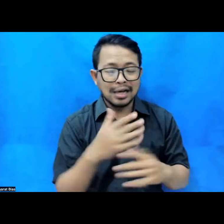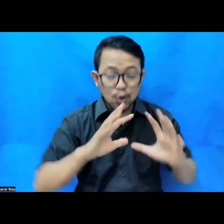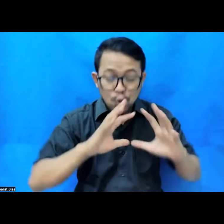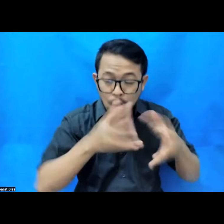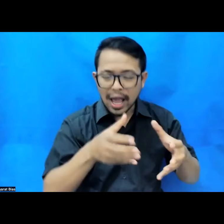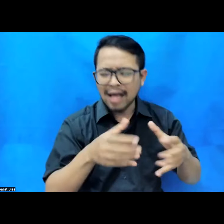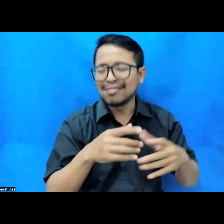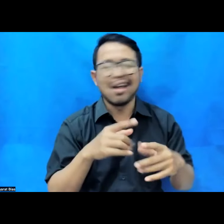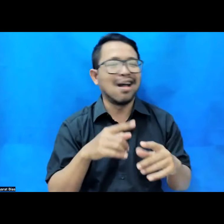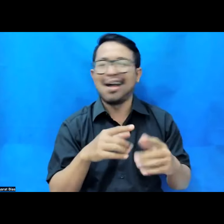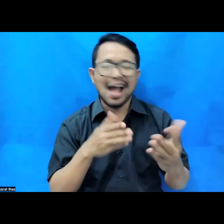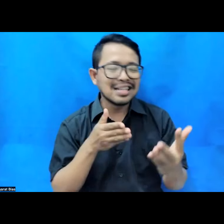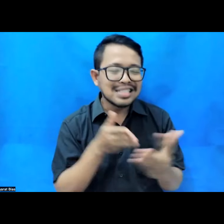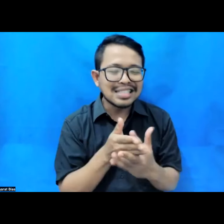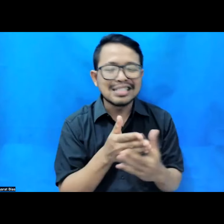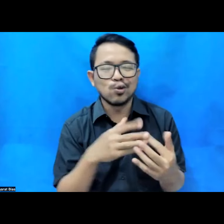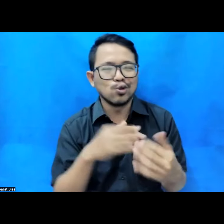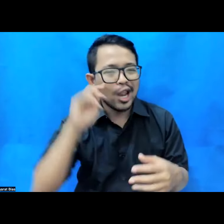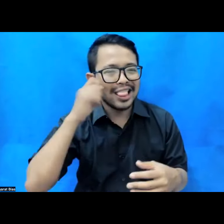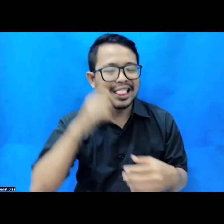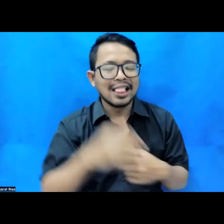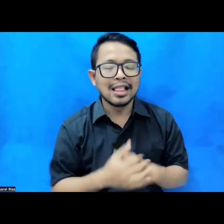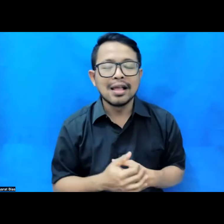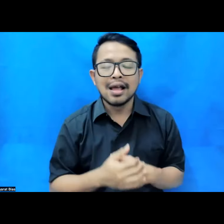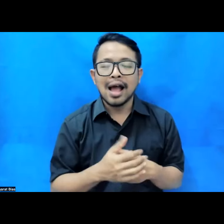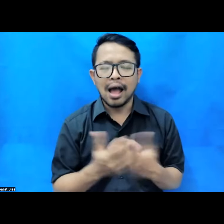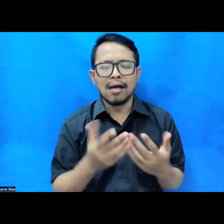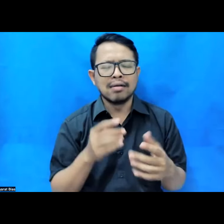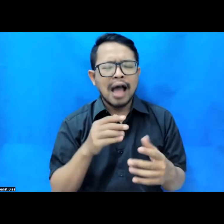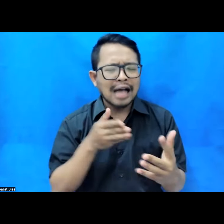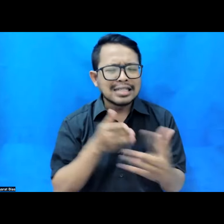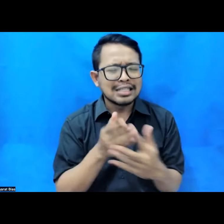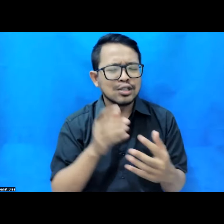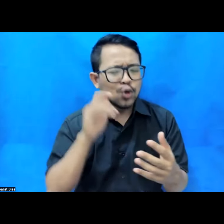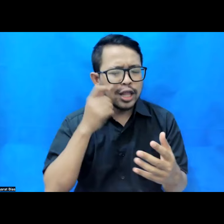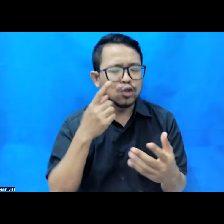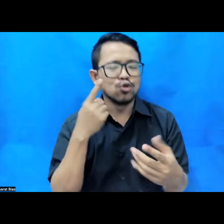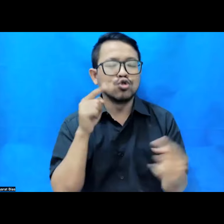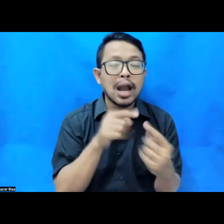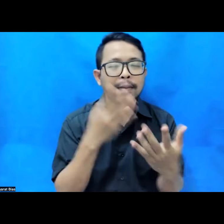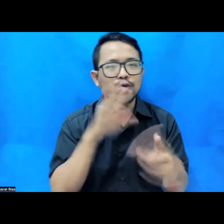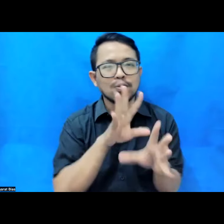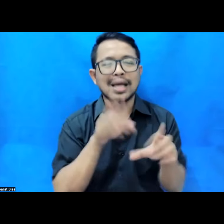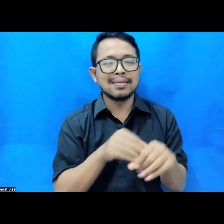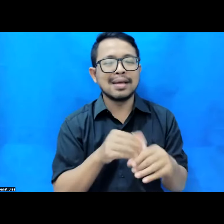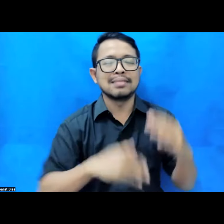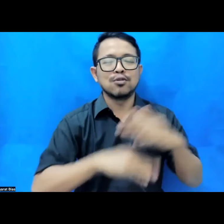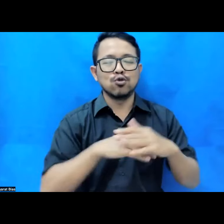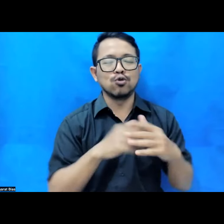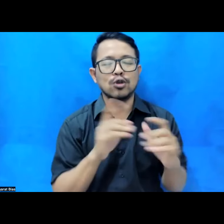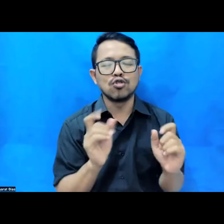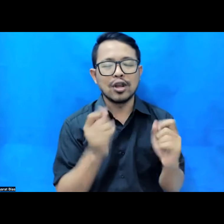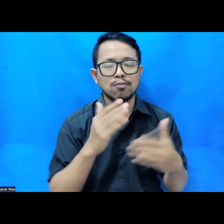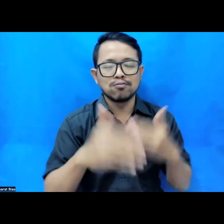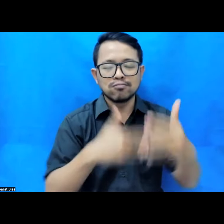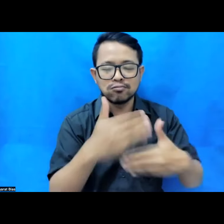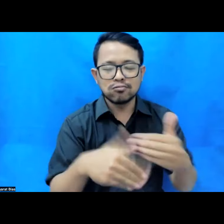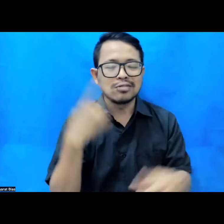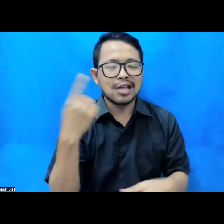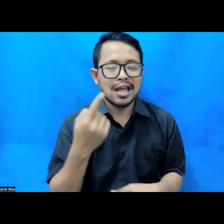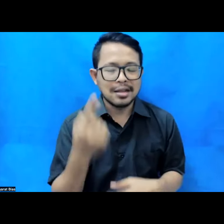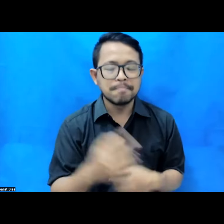they require in order to participate fully in daily life. So a lot of our work and research has therefore focused on the